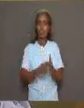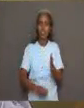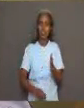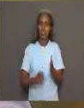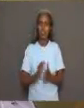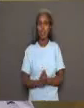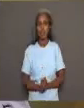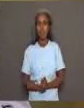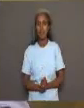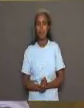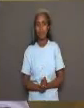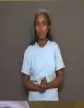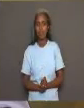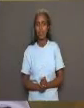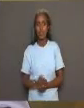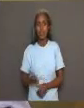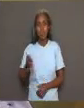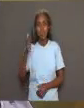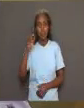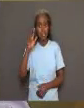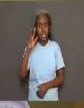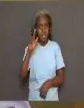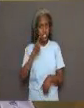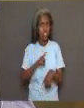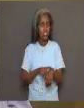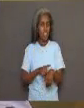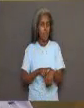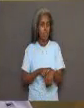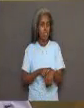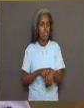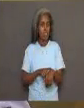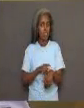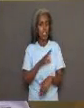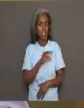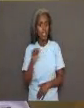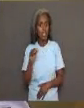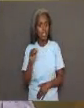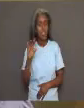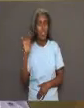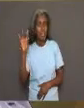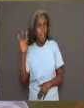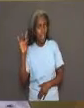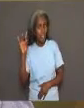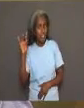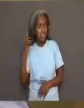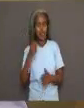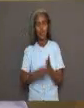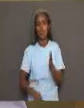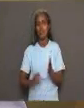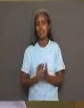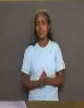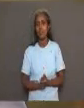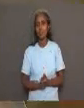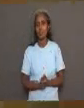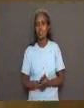there are 4 outcomes. Flip it 3 times, and there are 8.